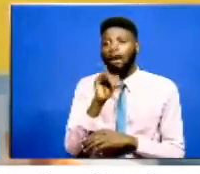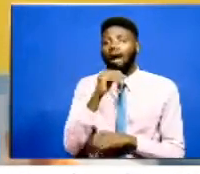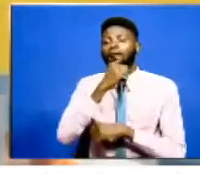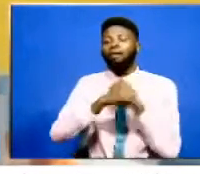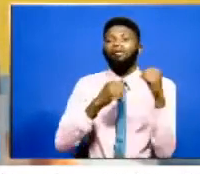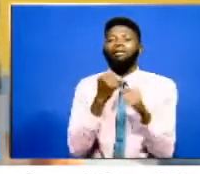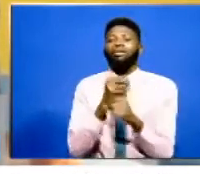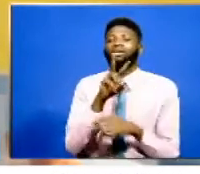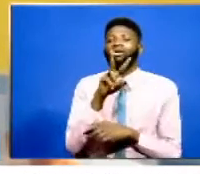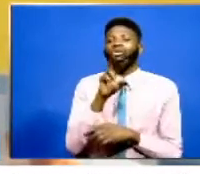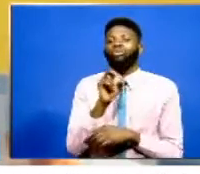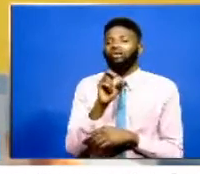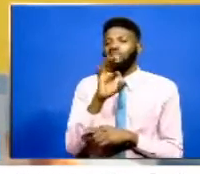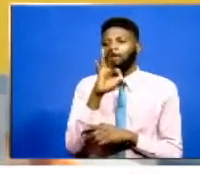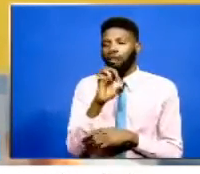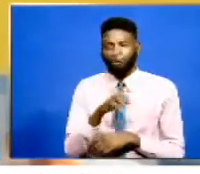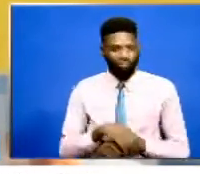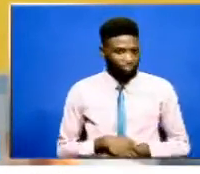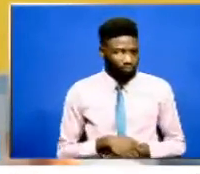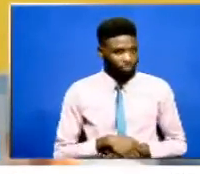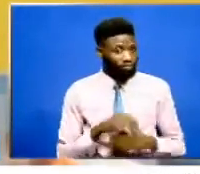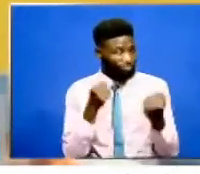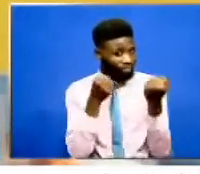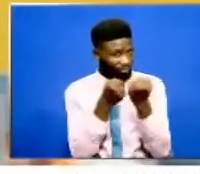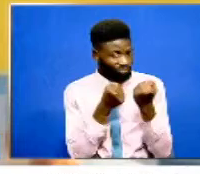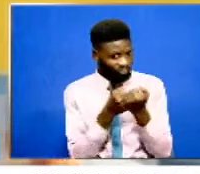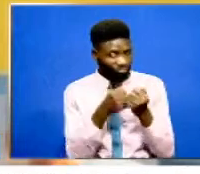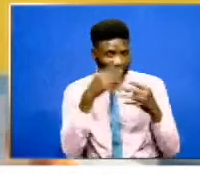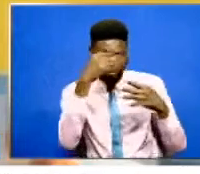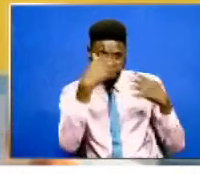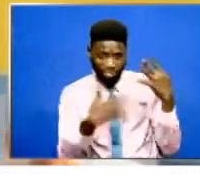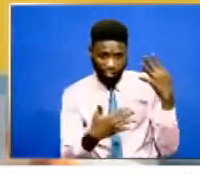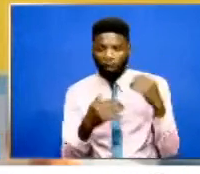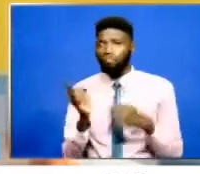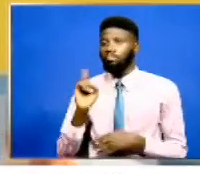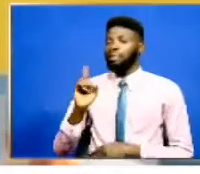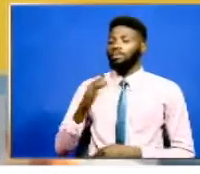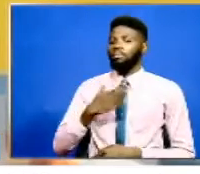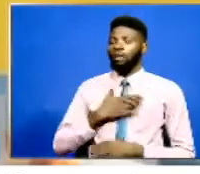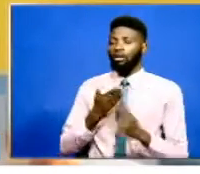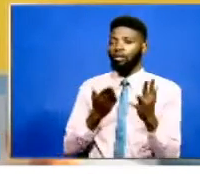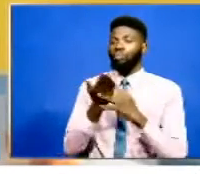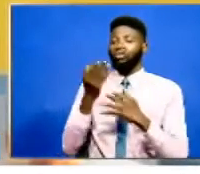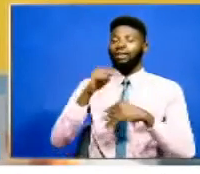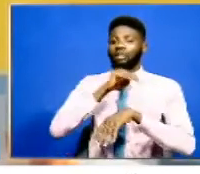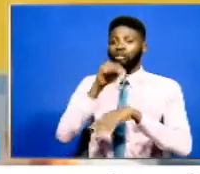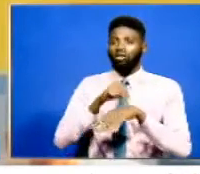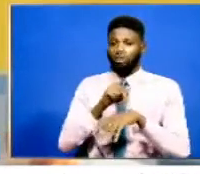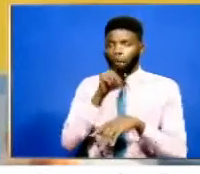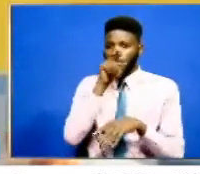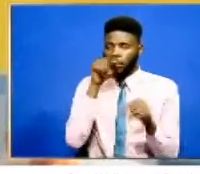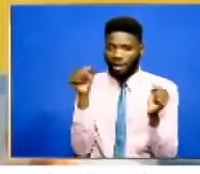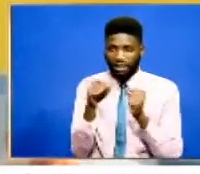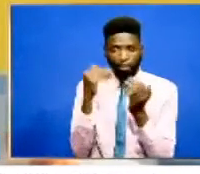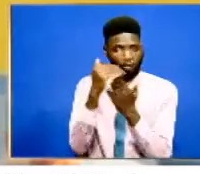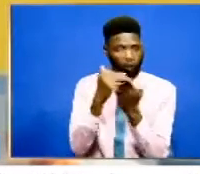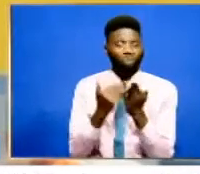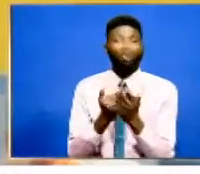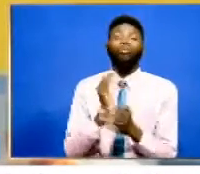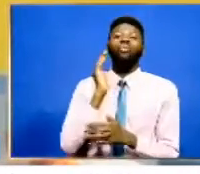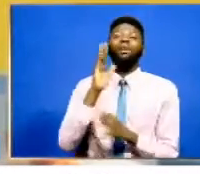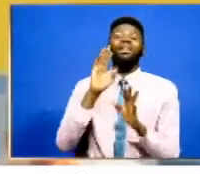To support these efforts, my ministry, through the National Malaria Program, will provide quarterly